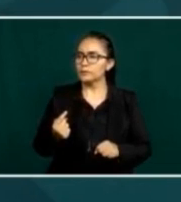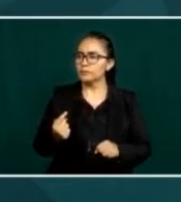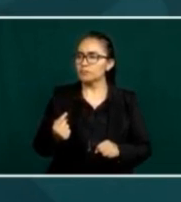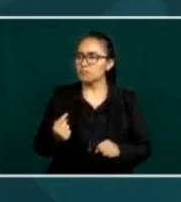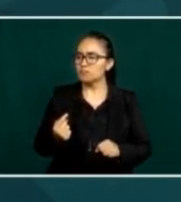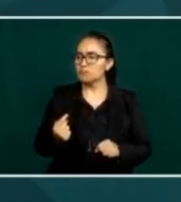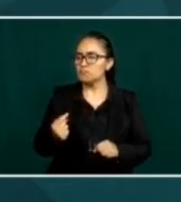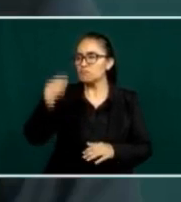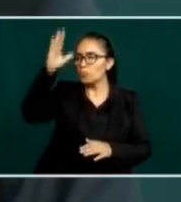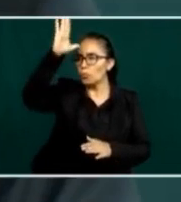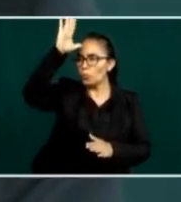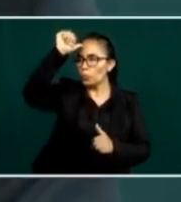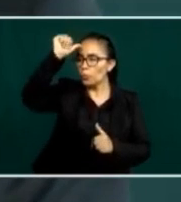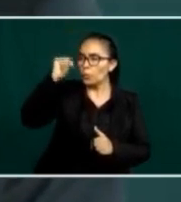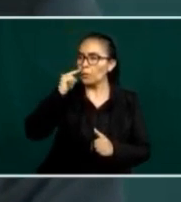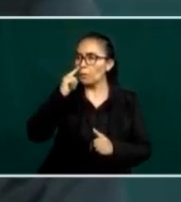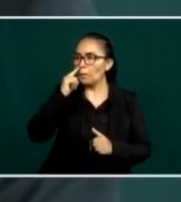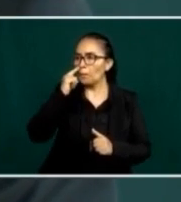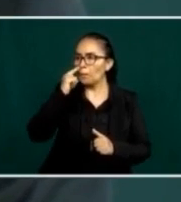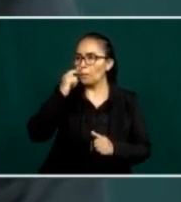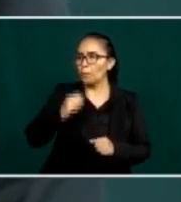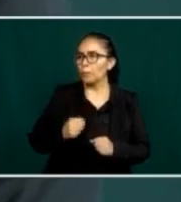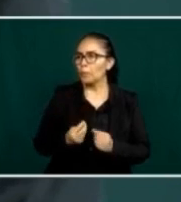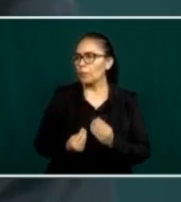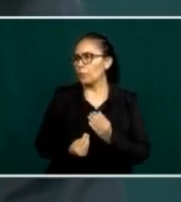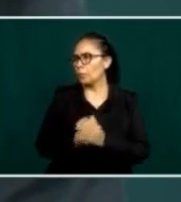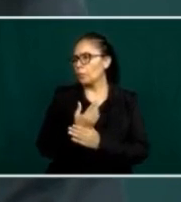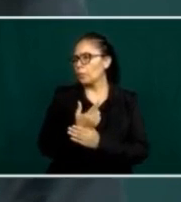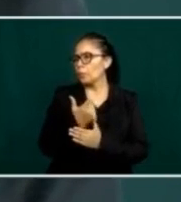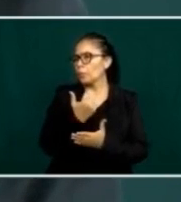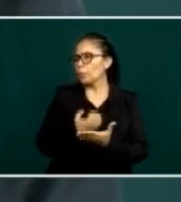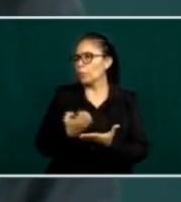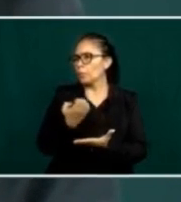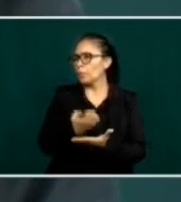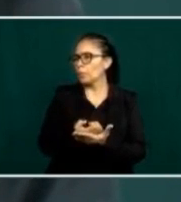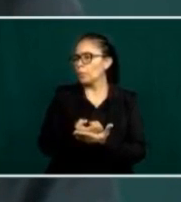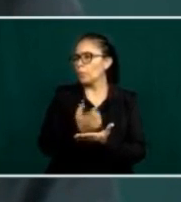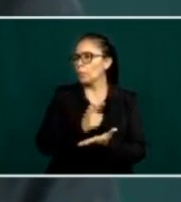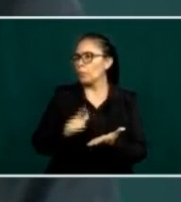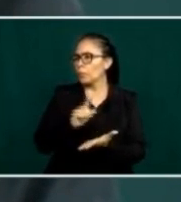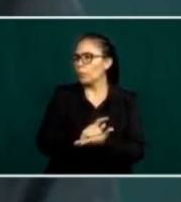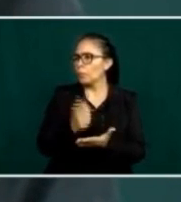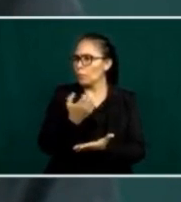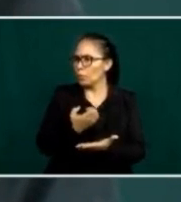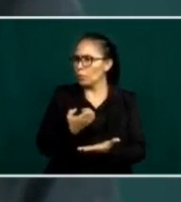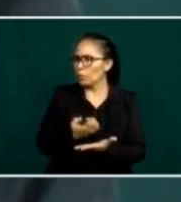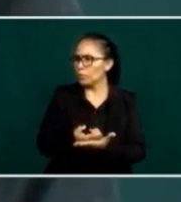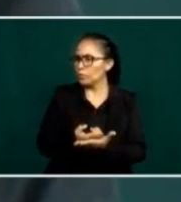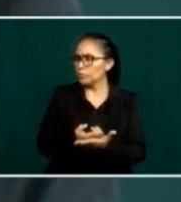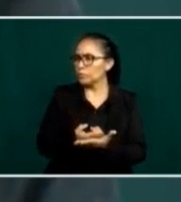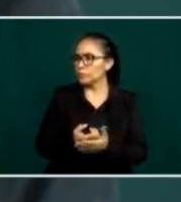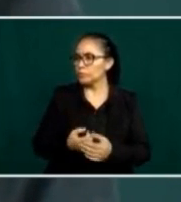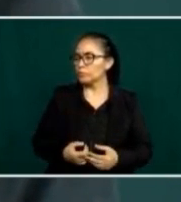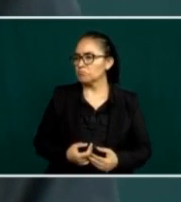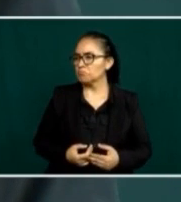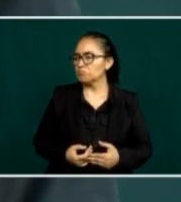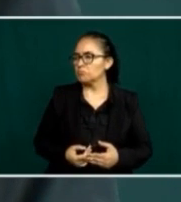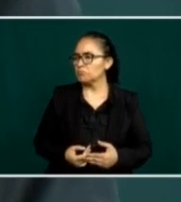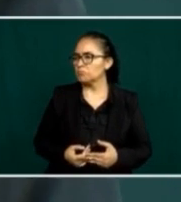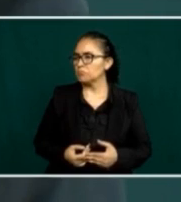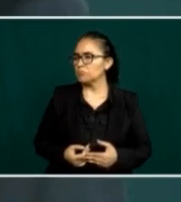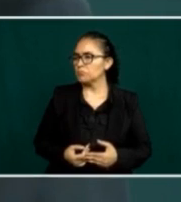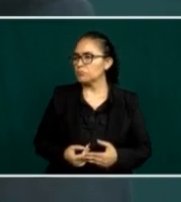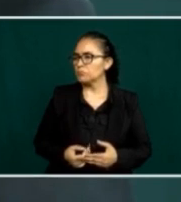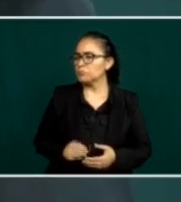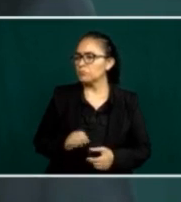because they are not happy with the new political economics.